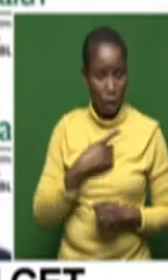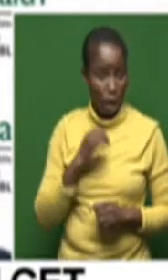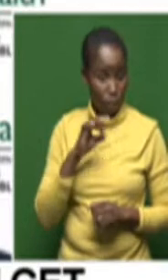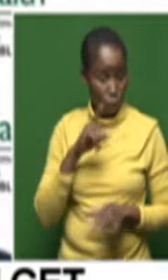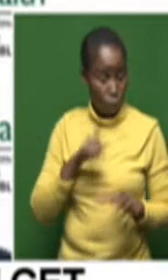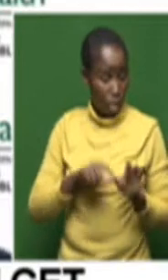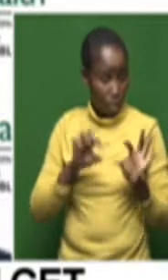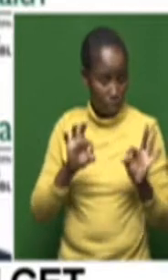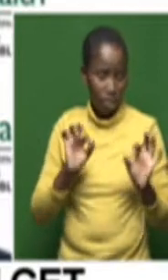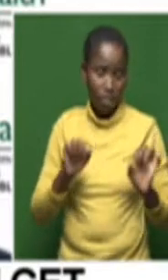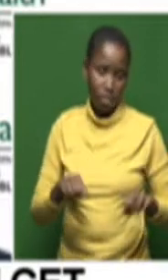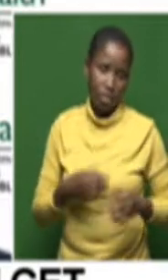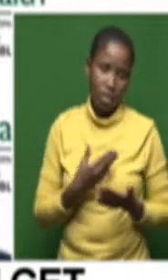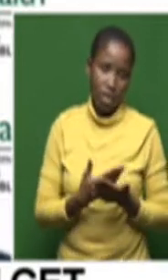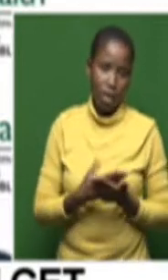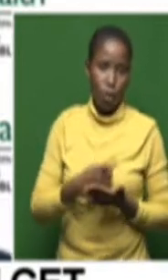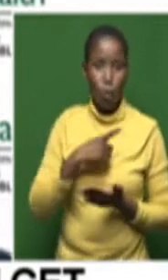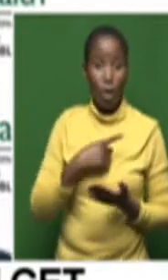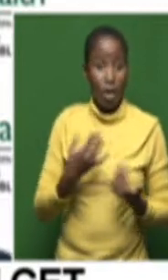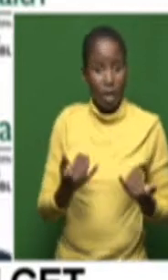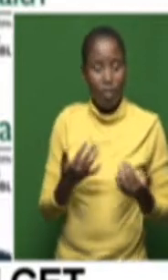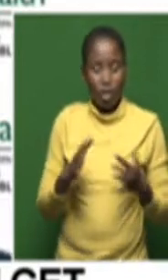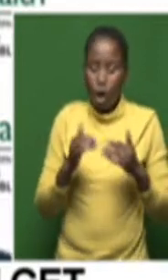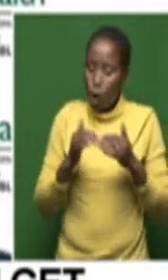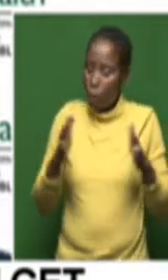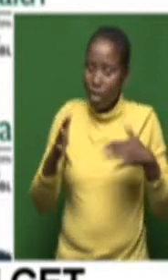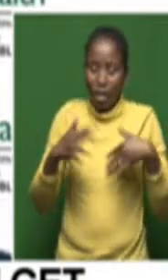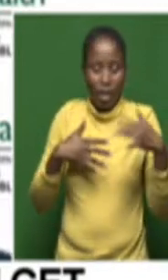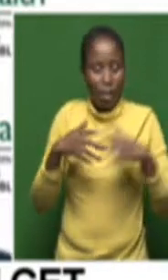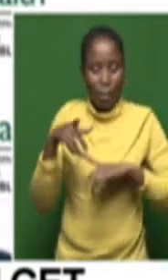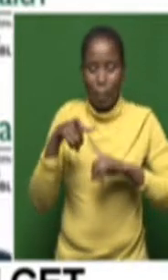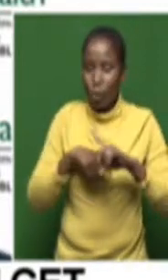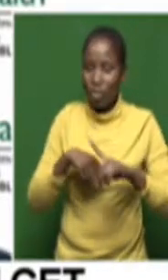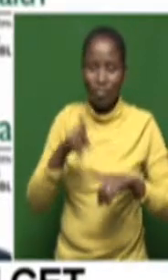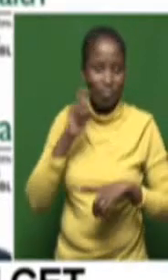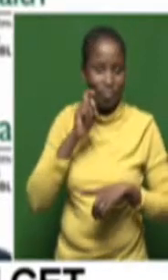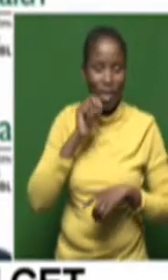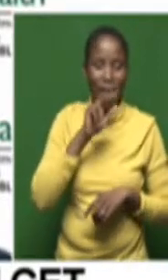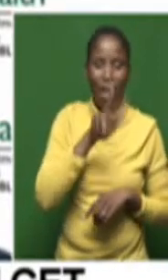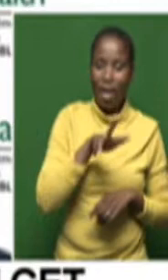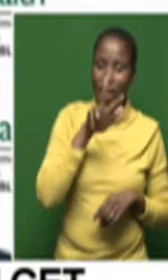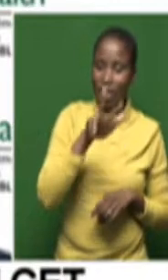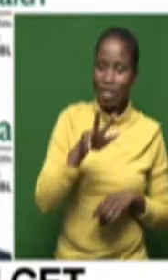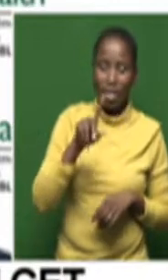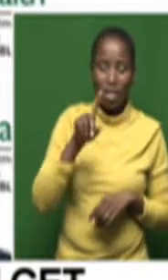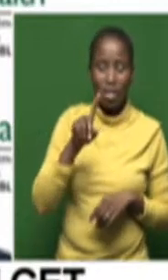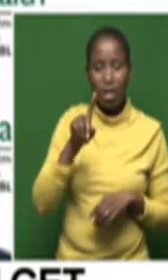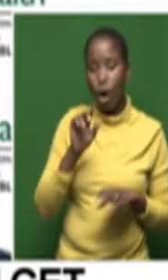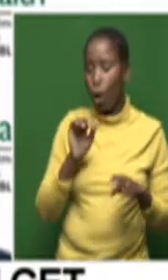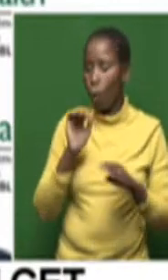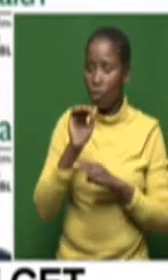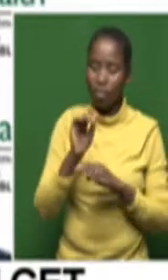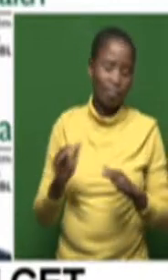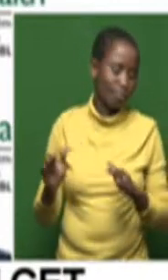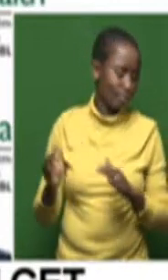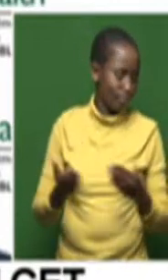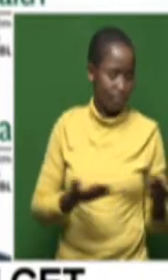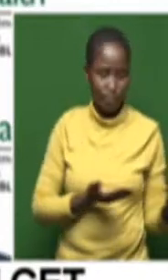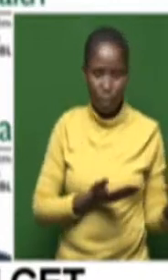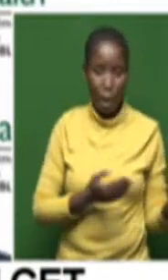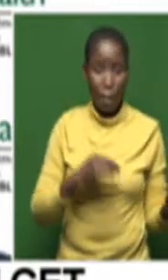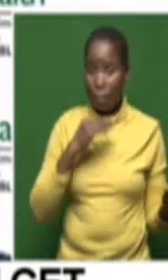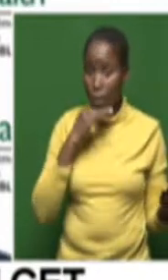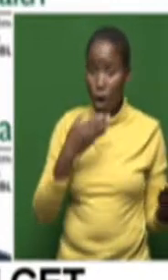this stage, as we have opened for everybody above 18 years old, it means all adult South Africans are